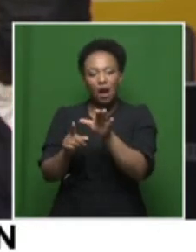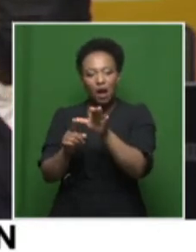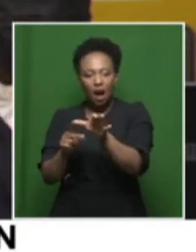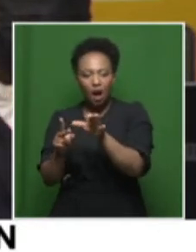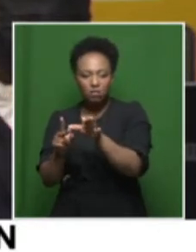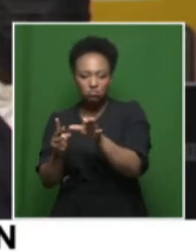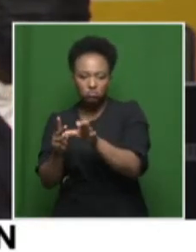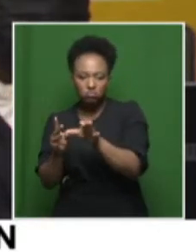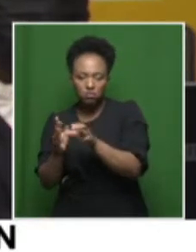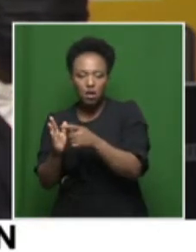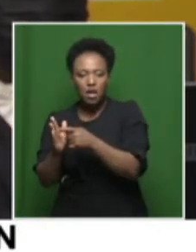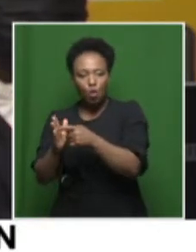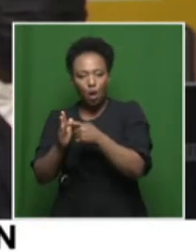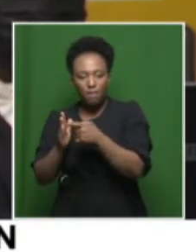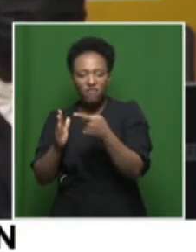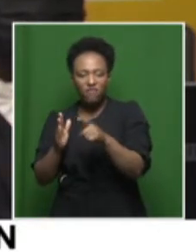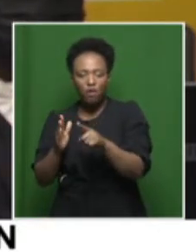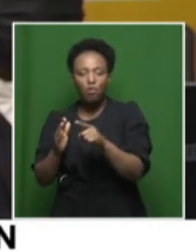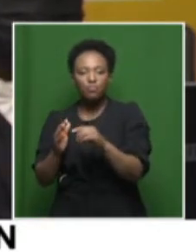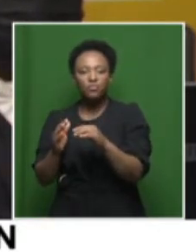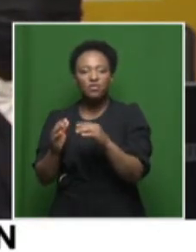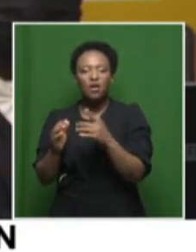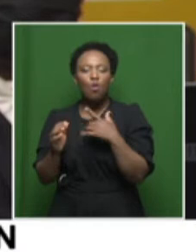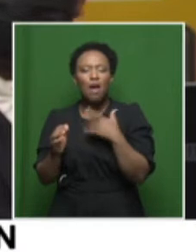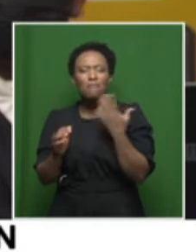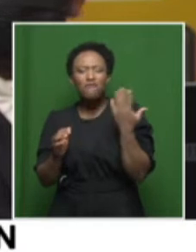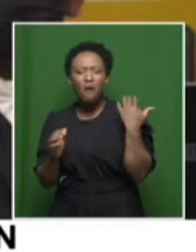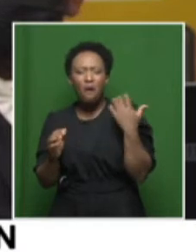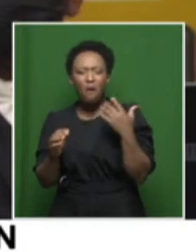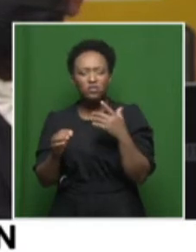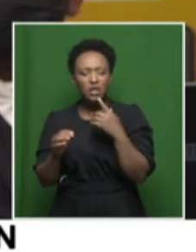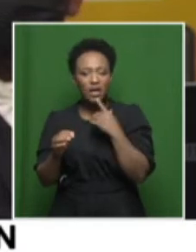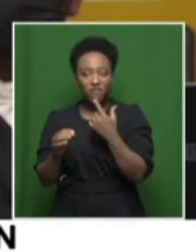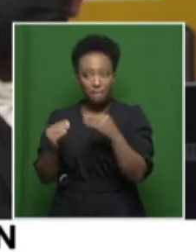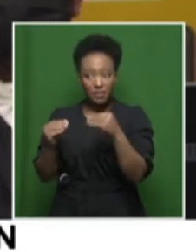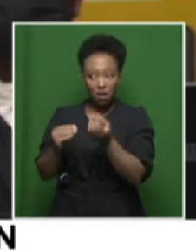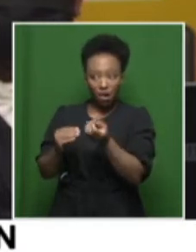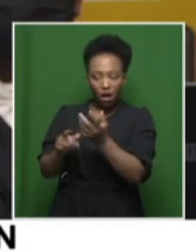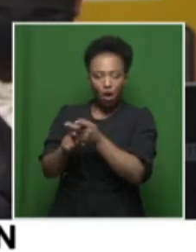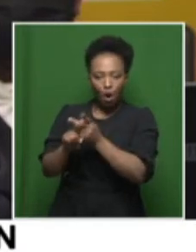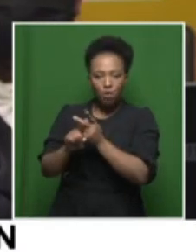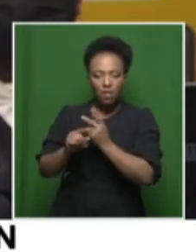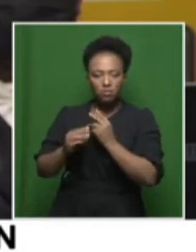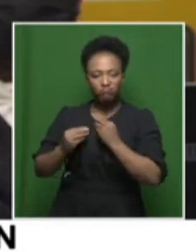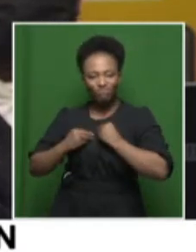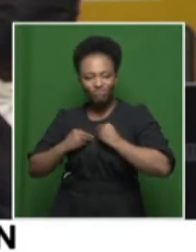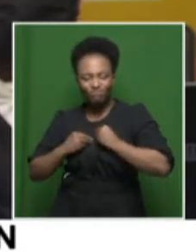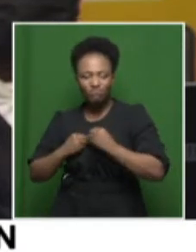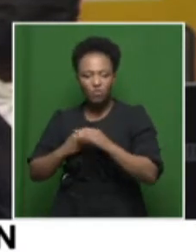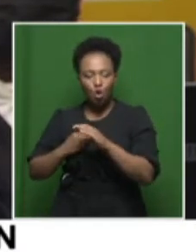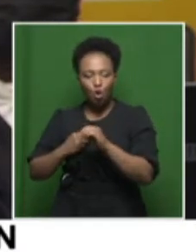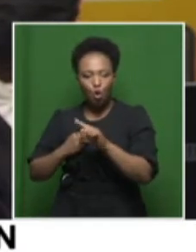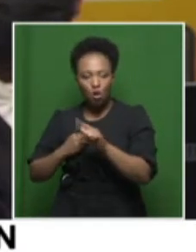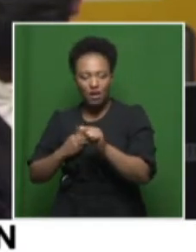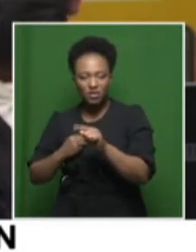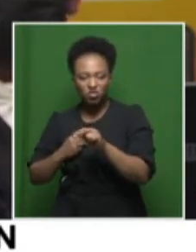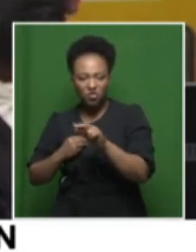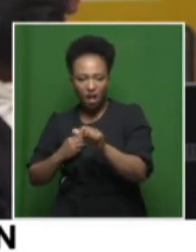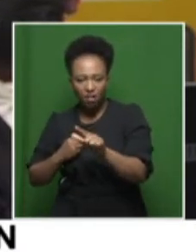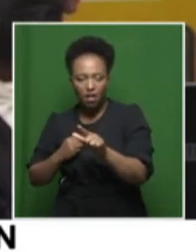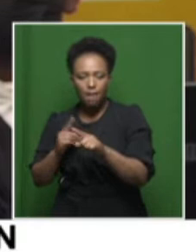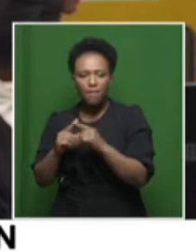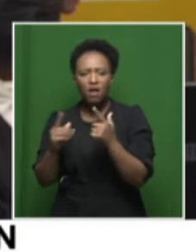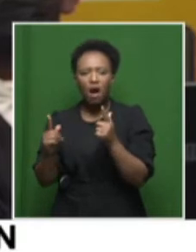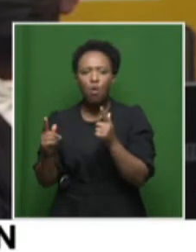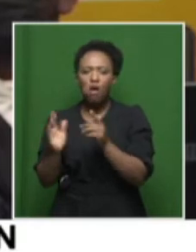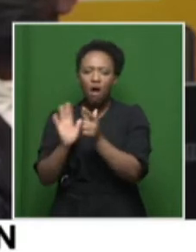the requirement for collateral, has been loosened. This mechanism will be launched and